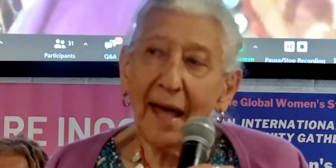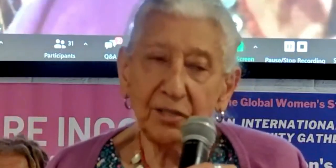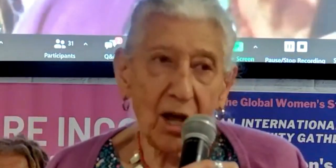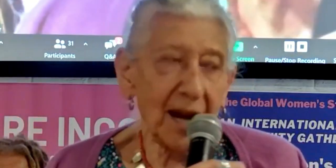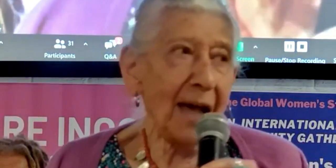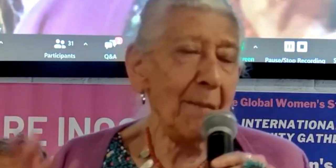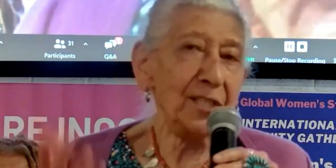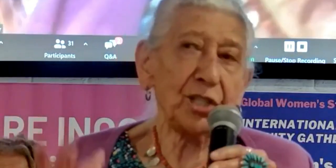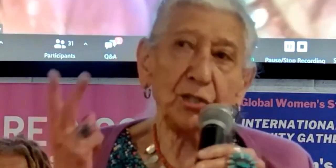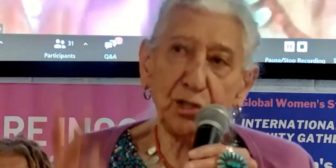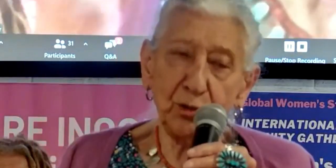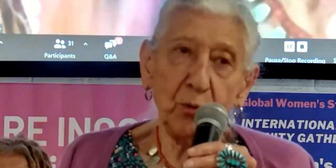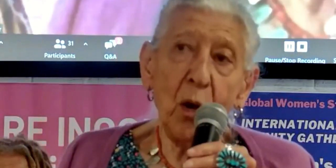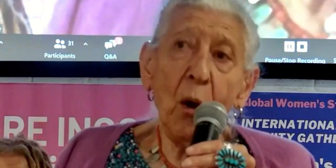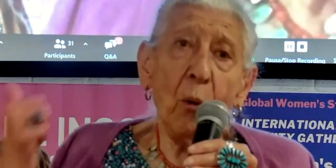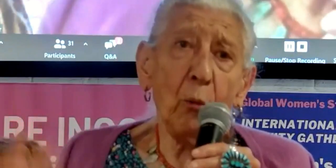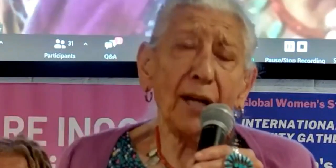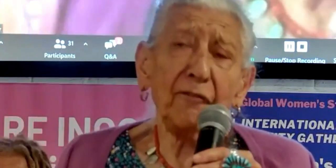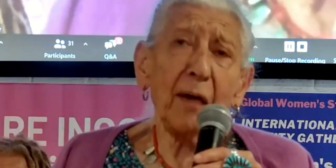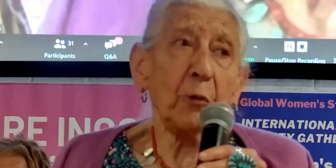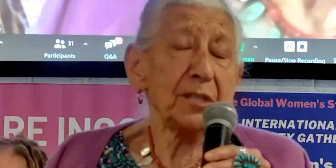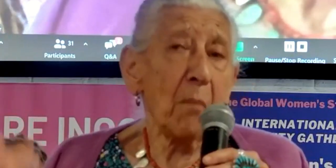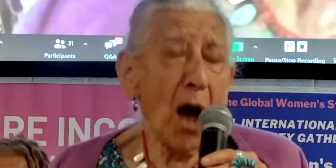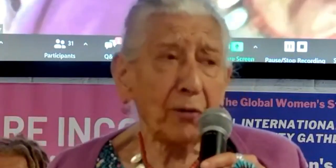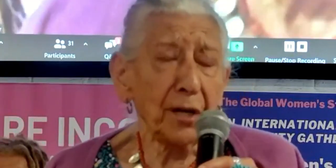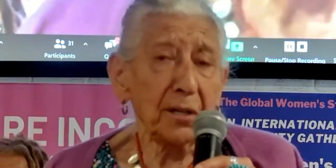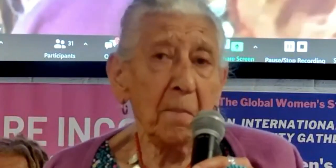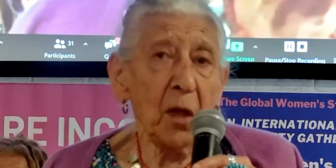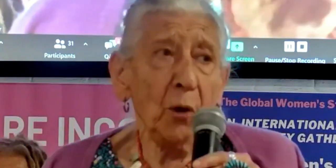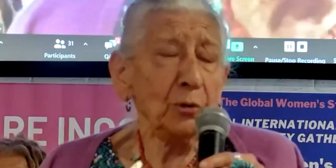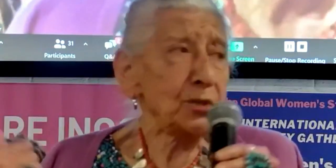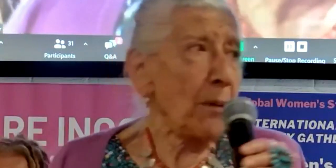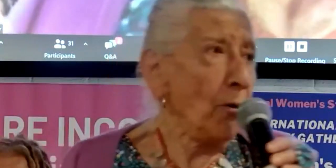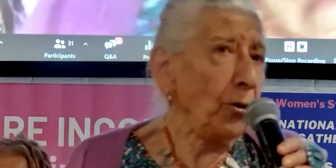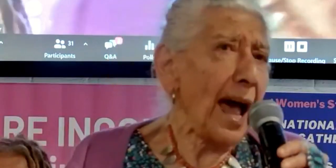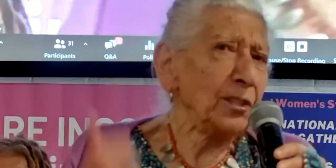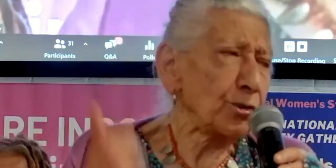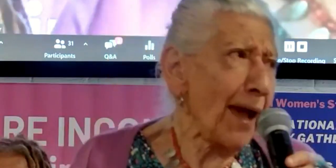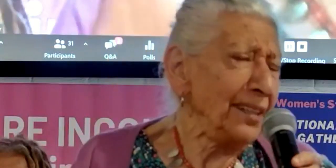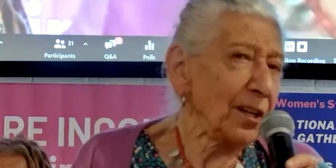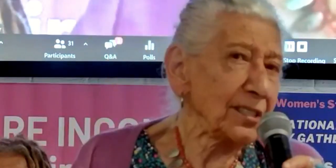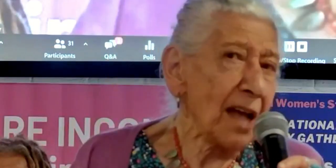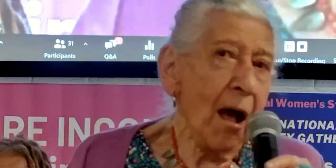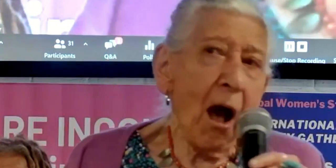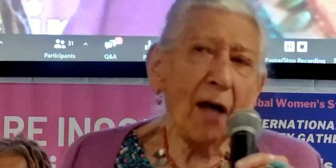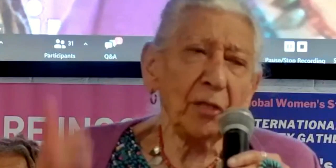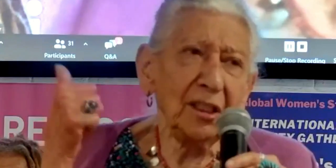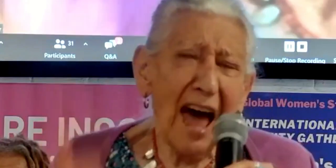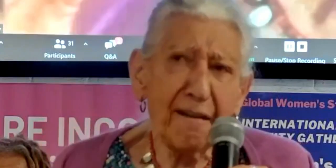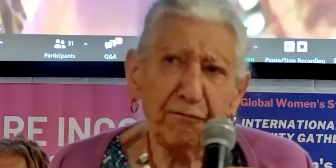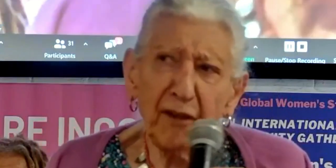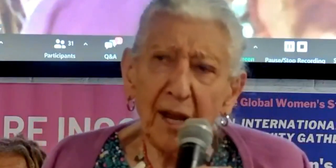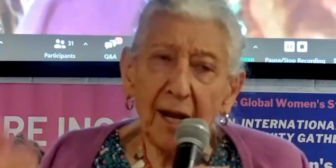them had done. I mentioned two. One of them was Margaret, who spoke and trained us on